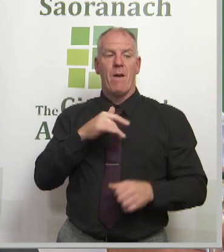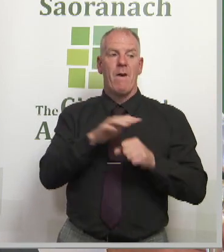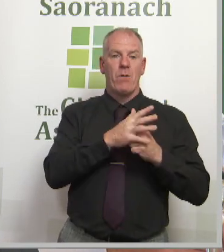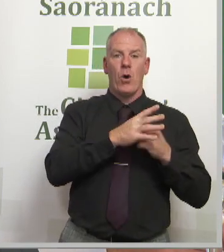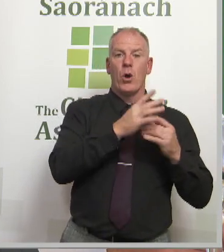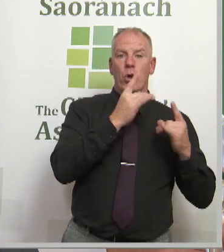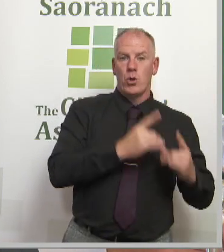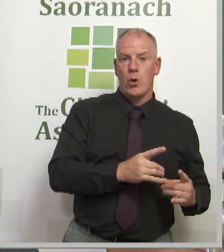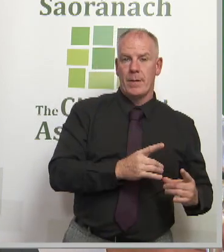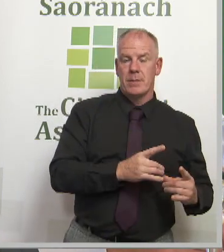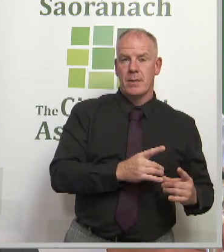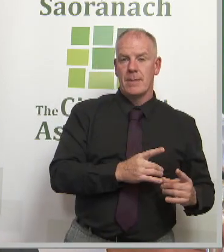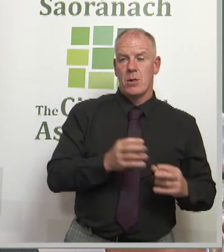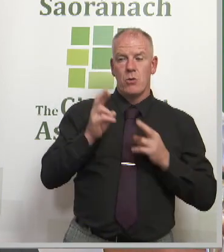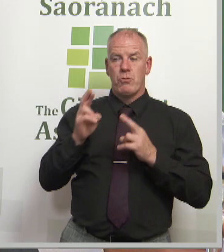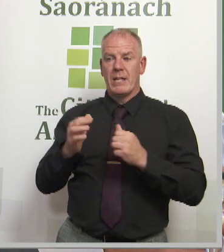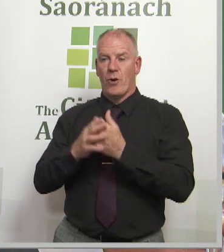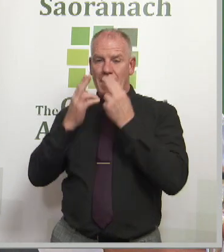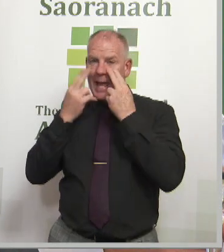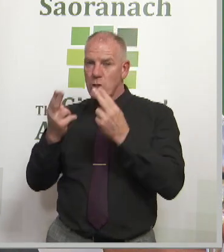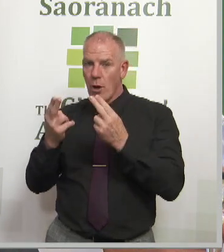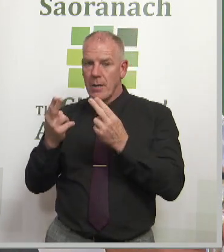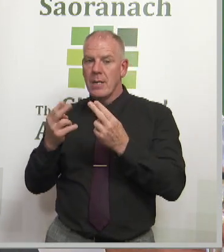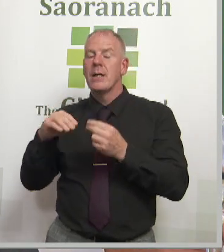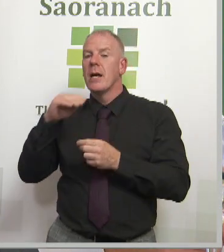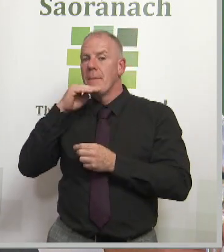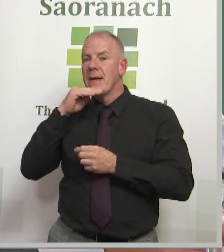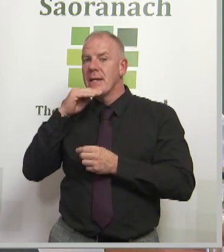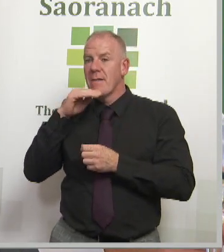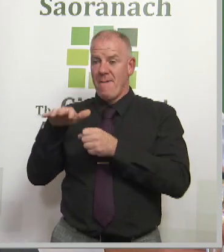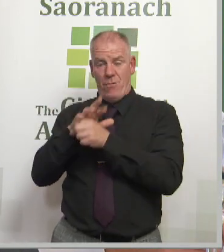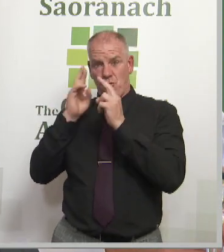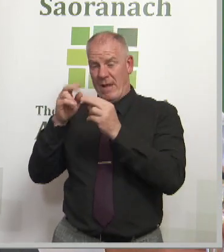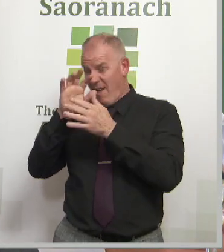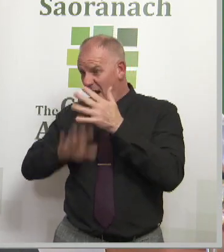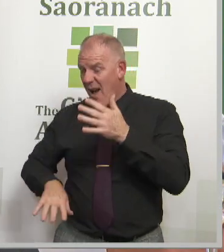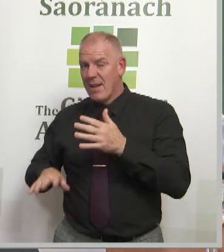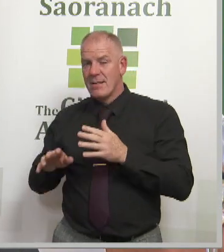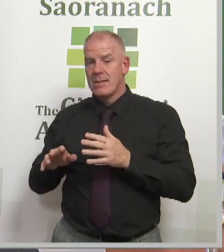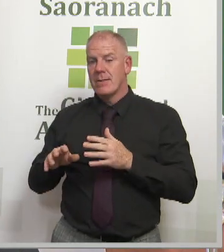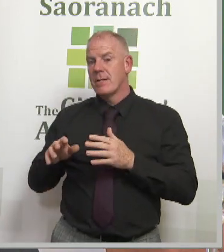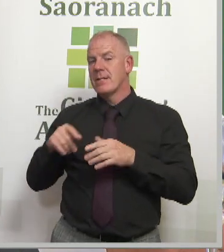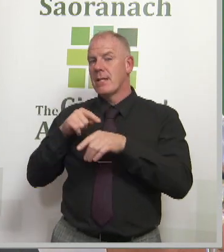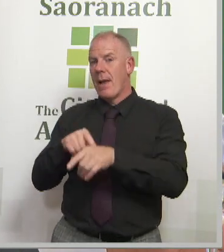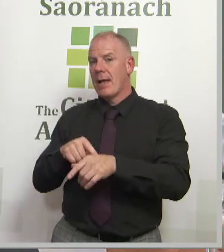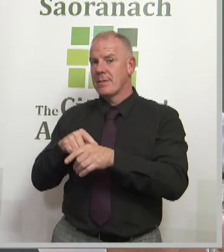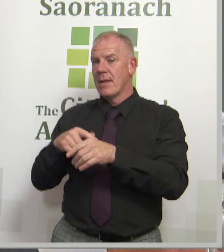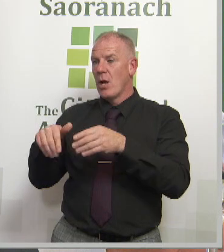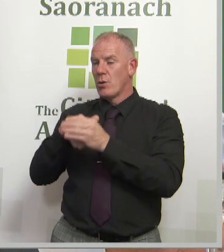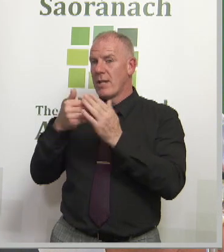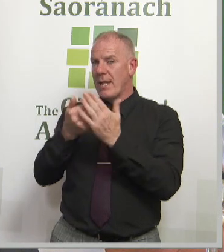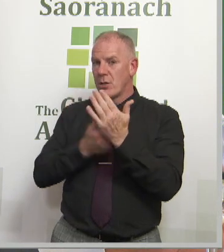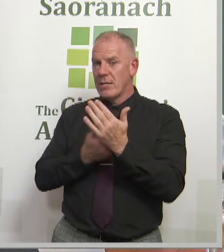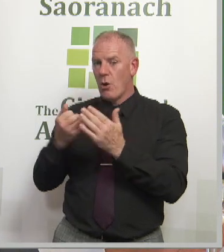humans. If you're putting in rights of nature, it doesn't necessarily mean that they are absolute rights. So firstly, it depends, do you put them in legislation or